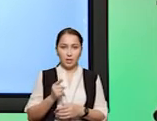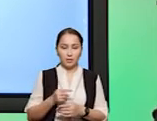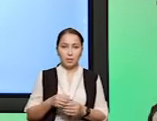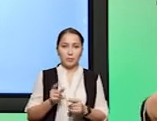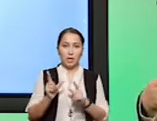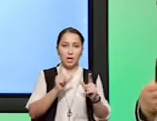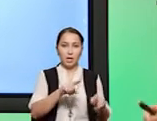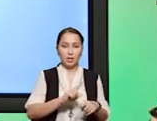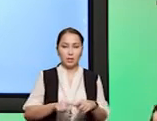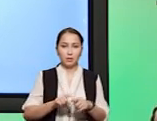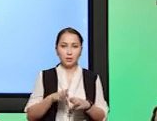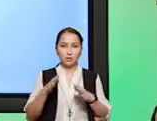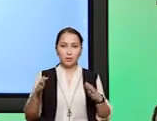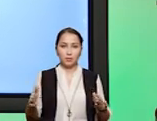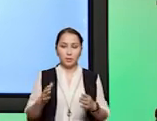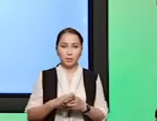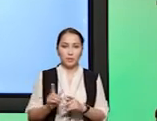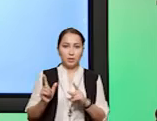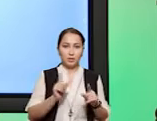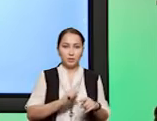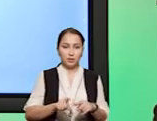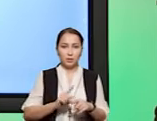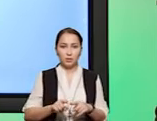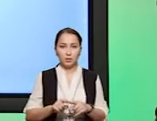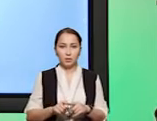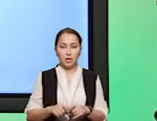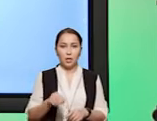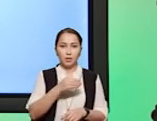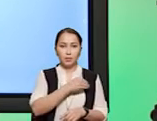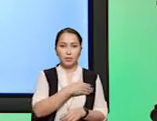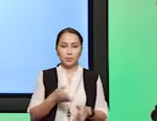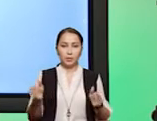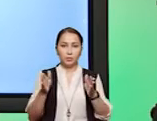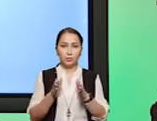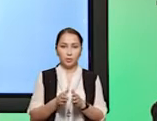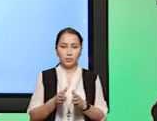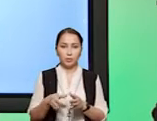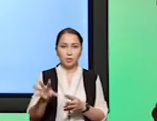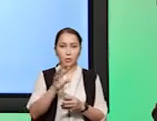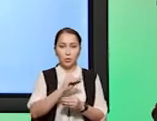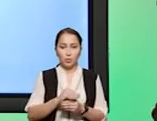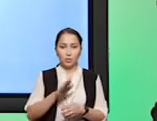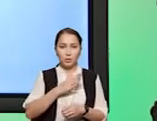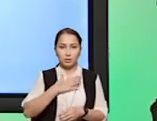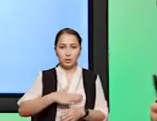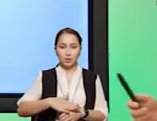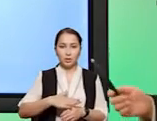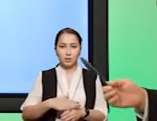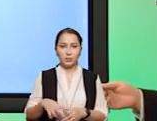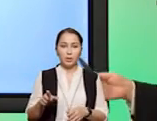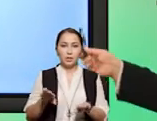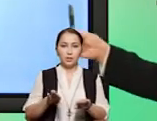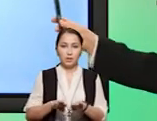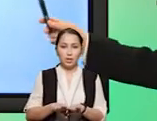molekulalarining harakat tezligi ortadi, ya'ni ular tezlashadi. Temperatura kamayganda esa ular sekinlashadi.